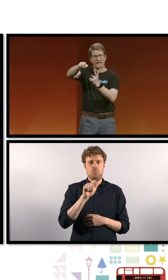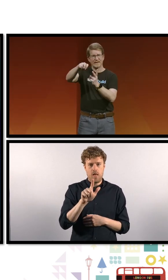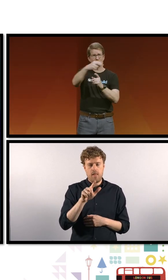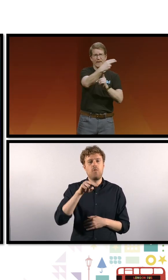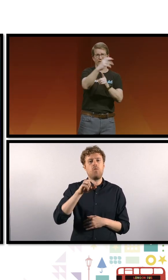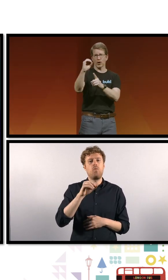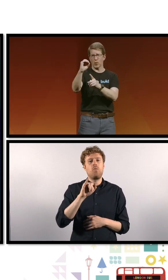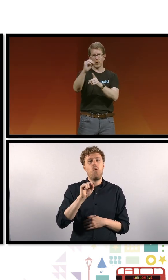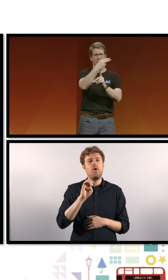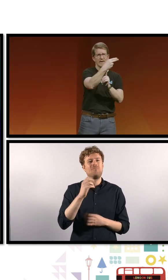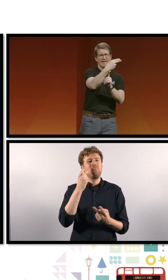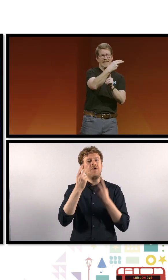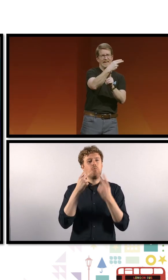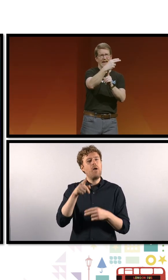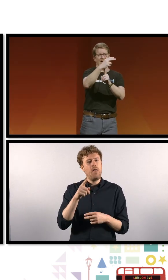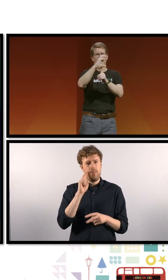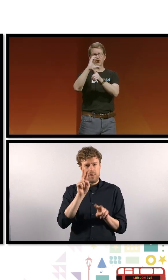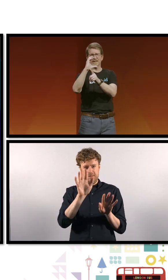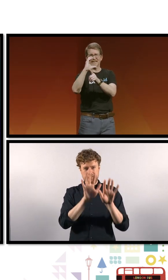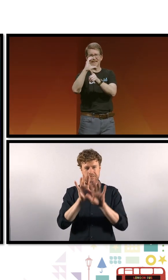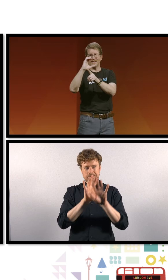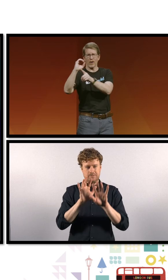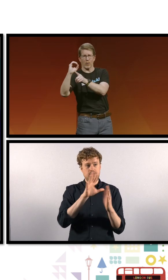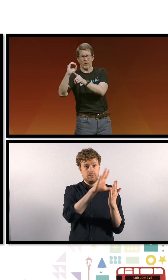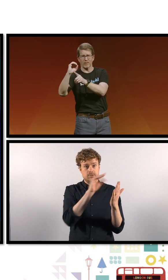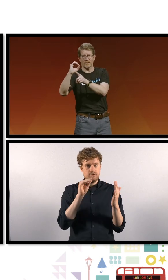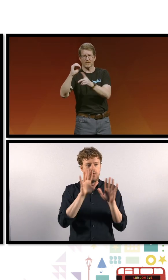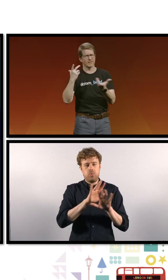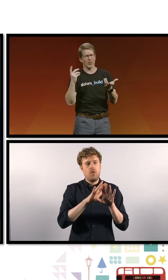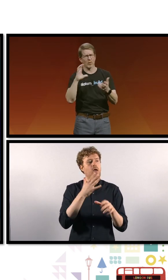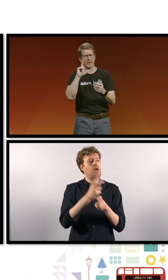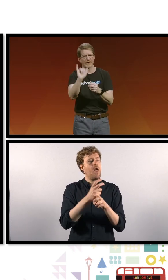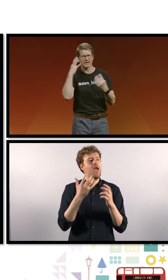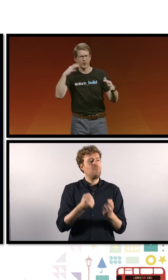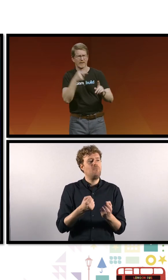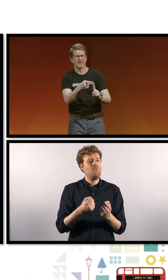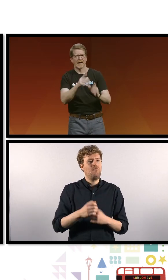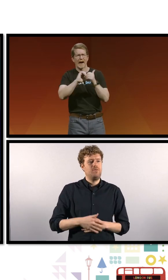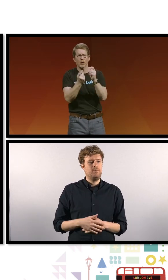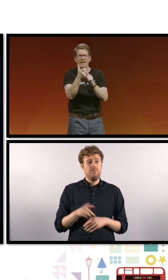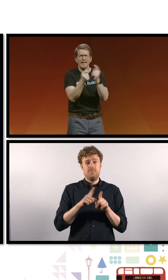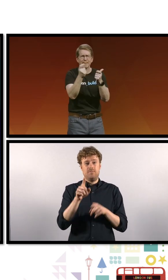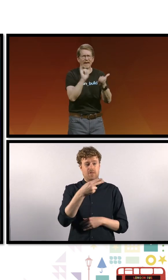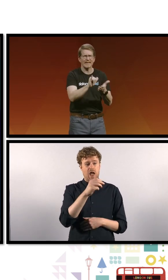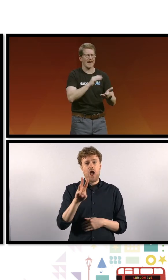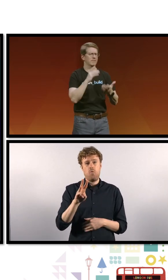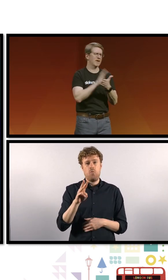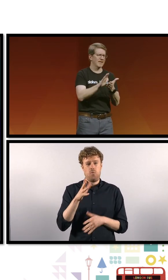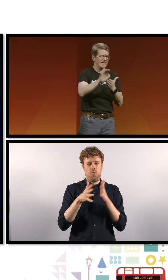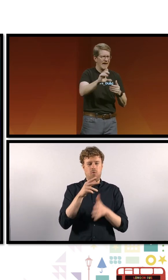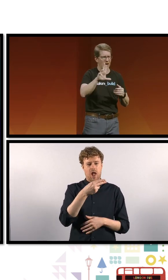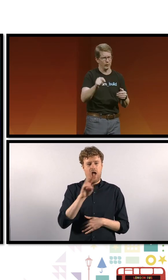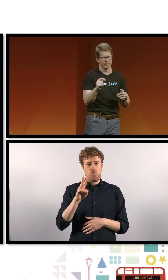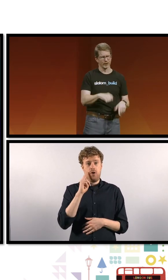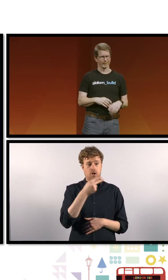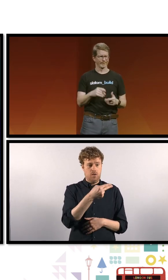Because when you're doing that transition from the H to the O, it kind of looks like a C in the middle.